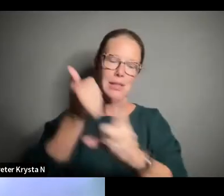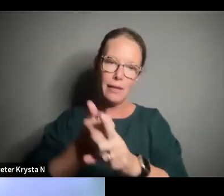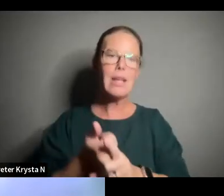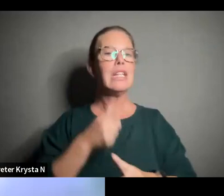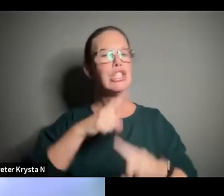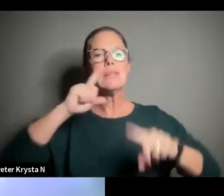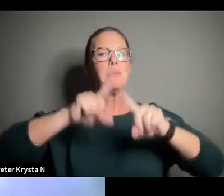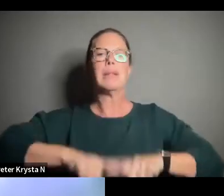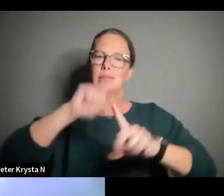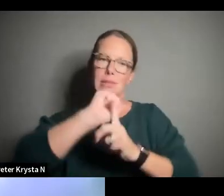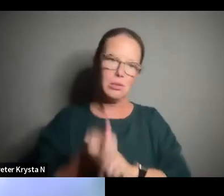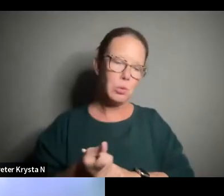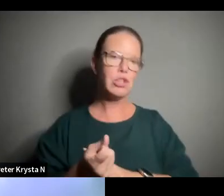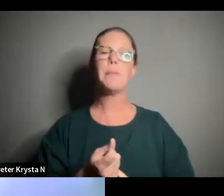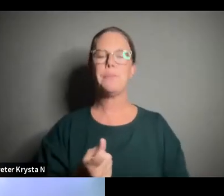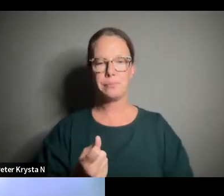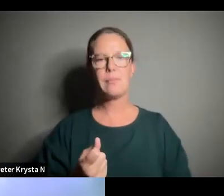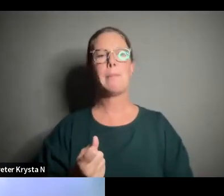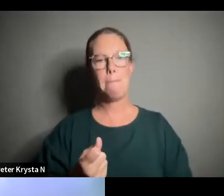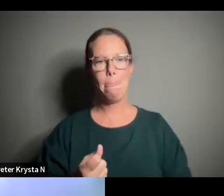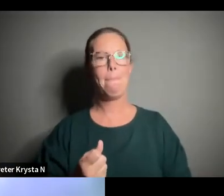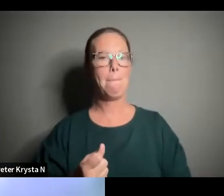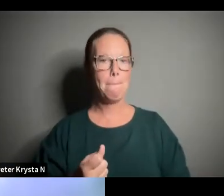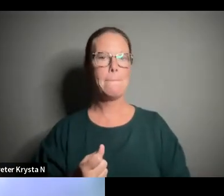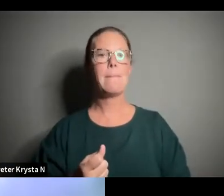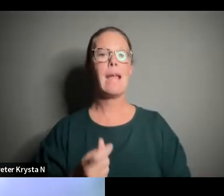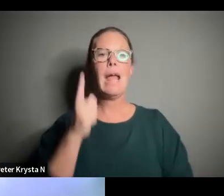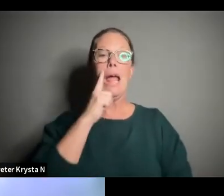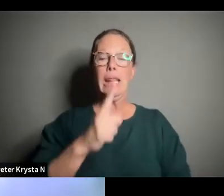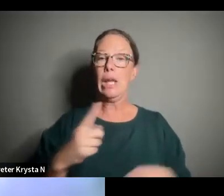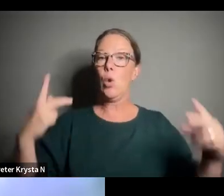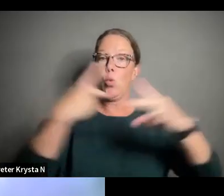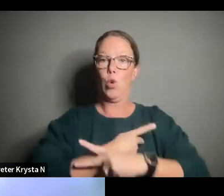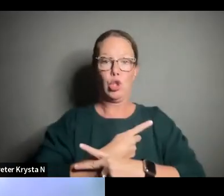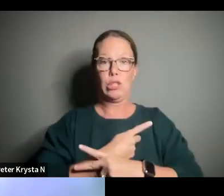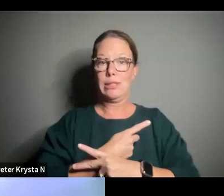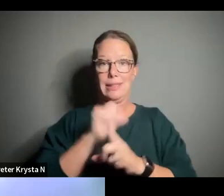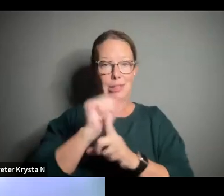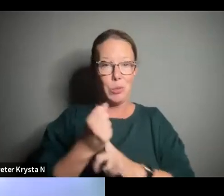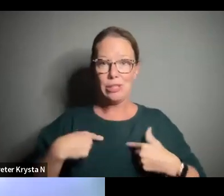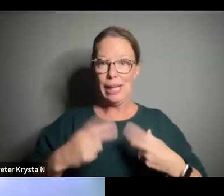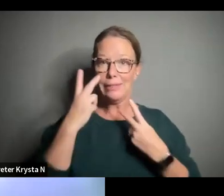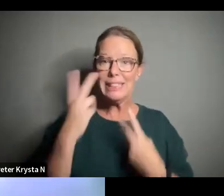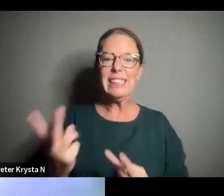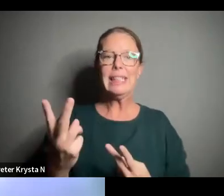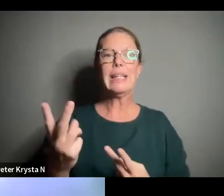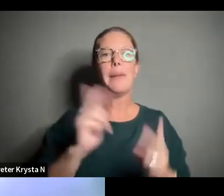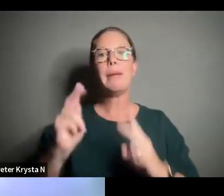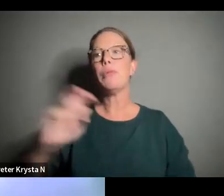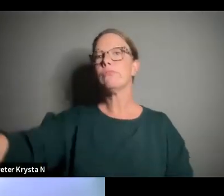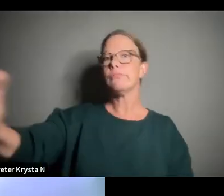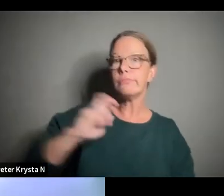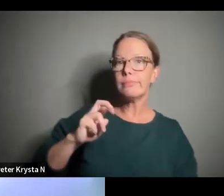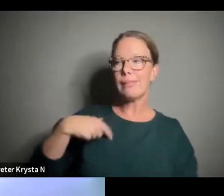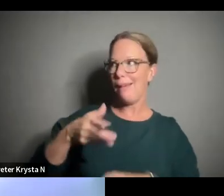I've said this on numerous aspects, is the worst thing, and I've seen patients that sometimes get transferred to me after a month,